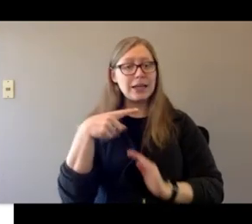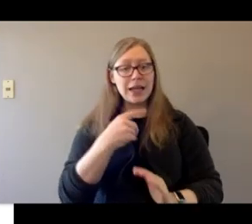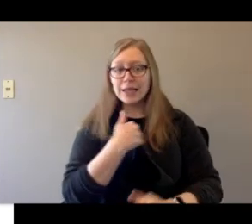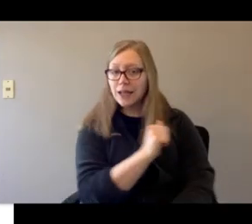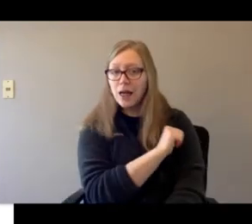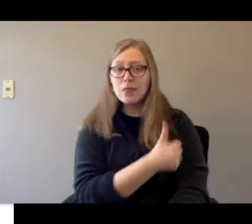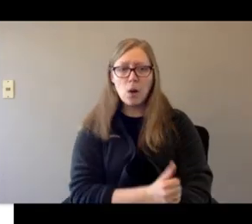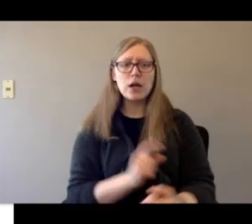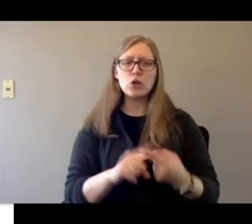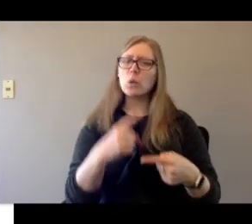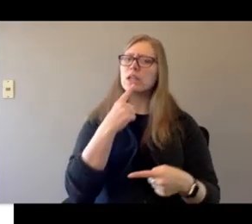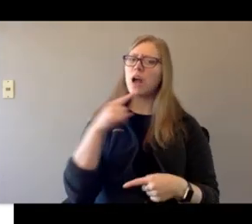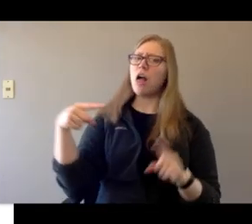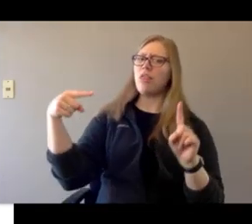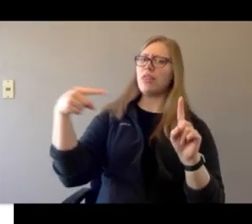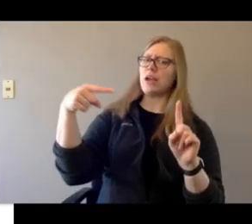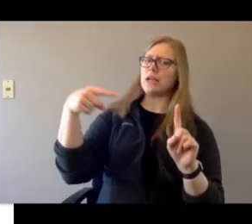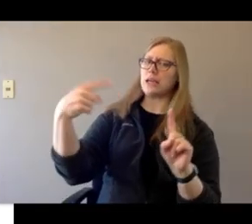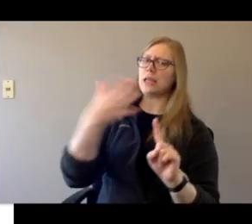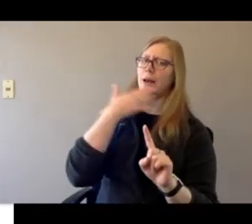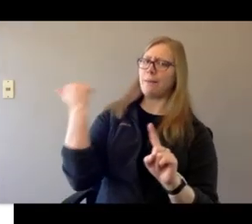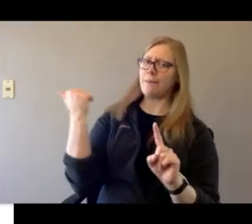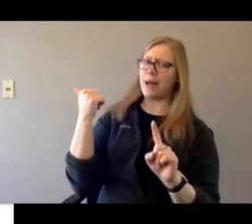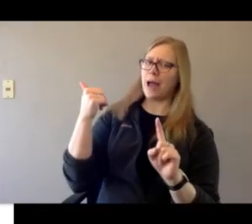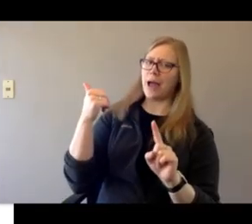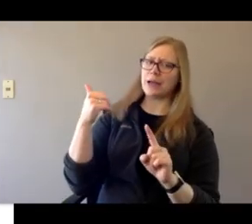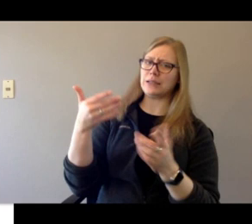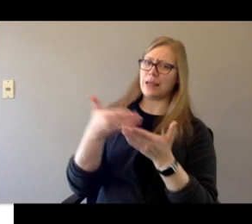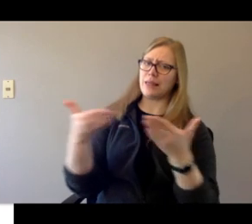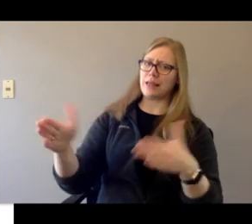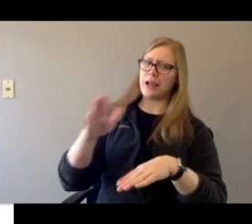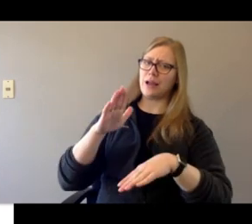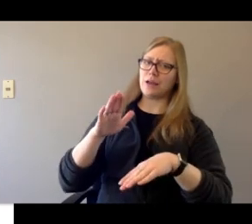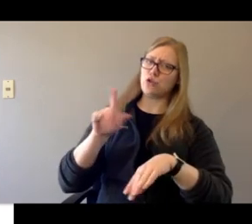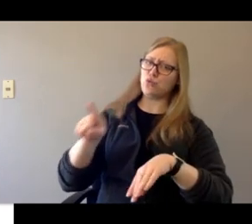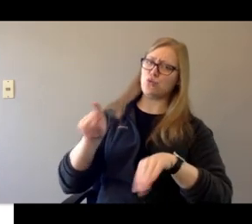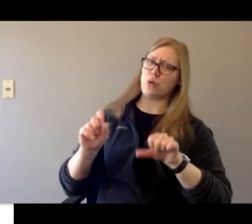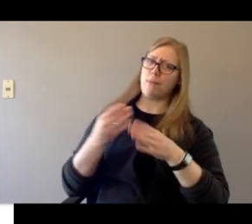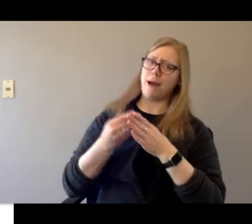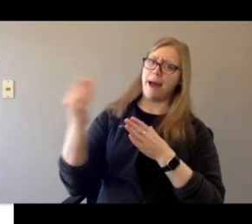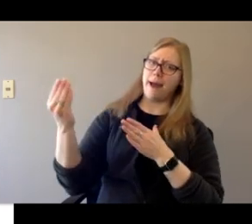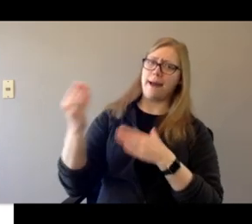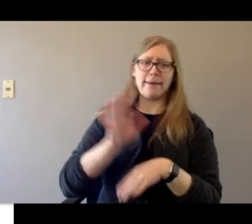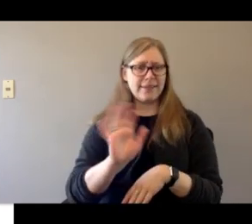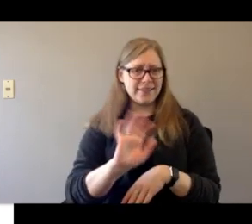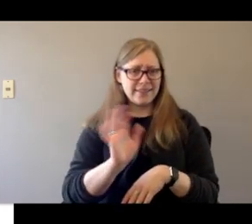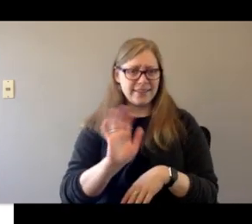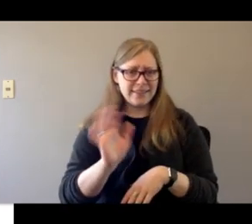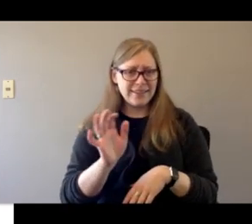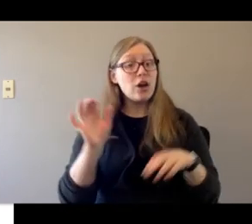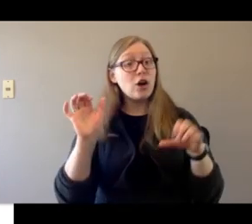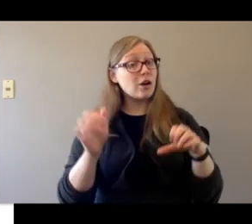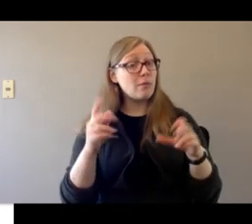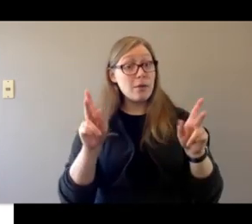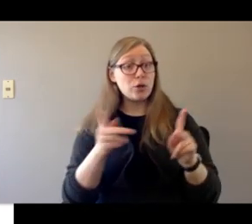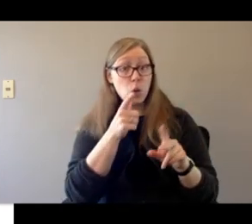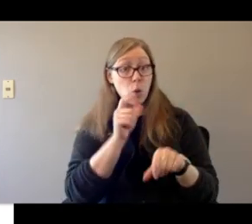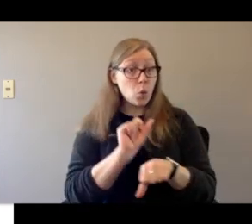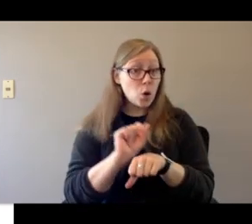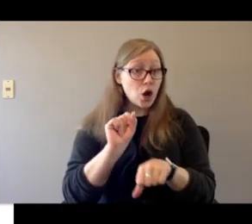to say that this is the best product on the market, right? It could be someone who works for Icy